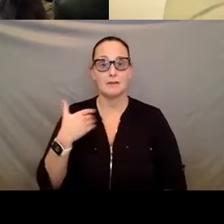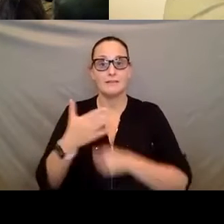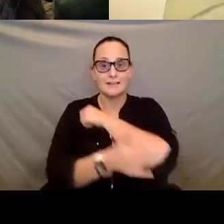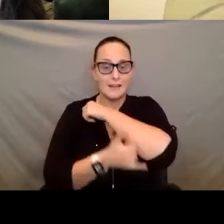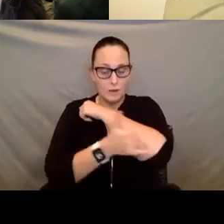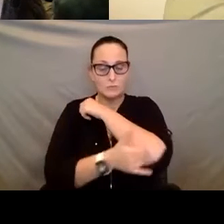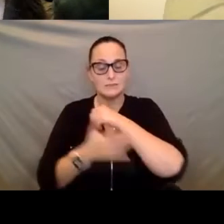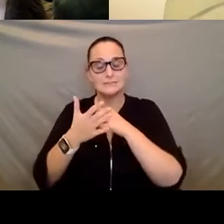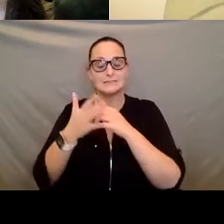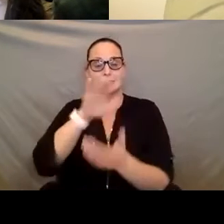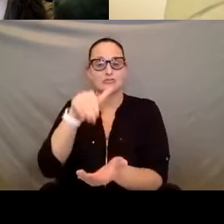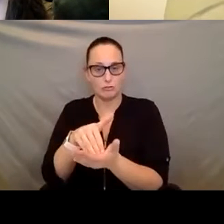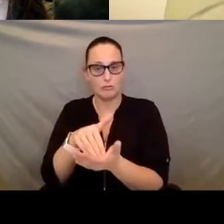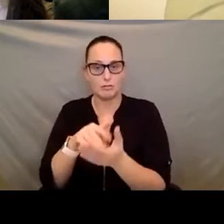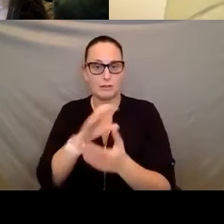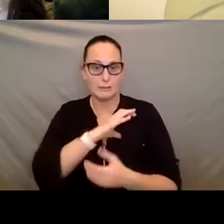central committee.